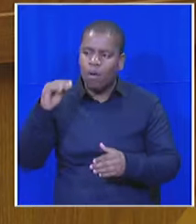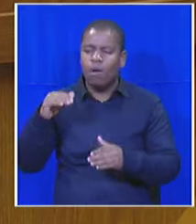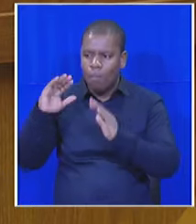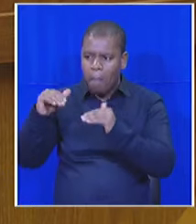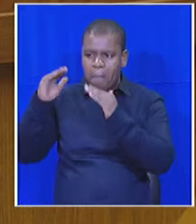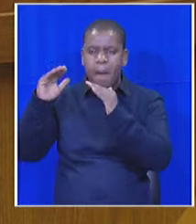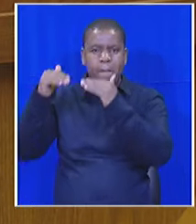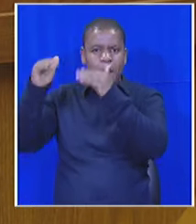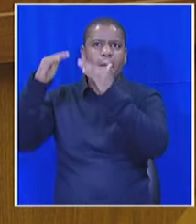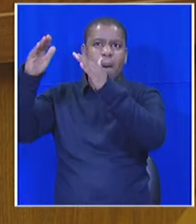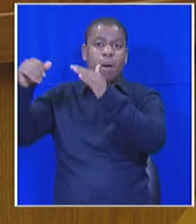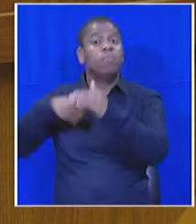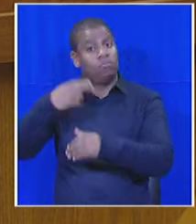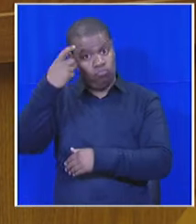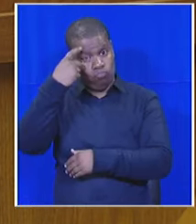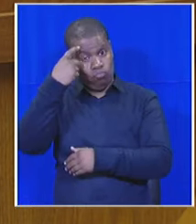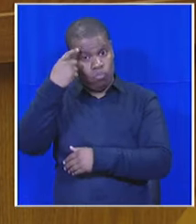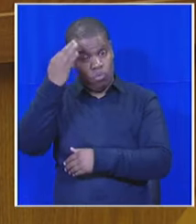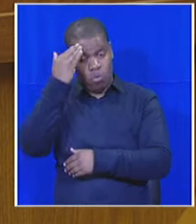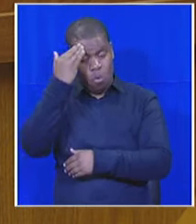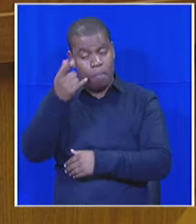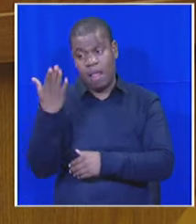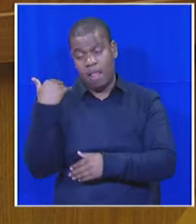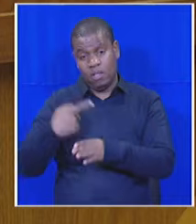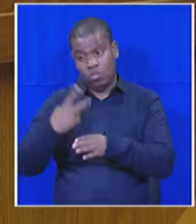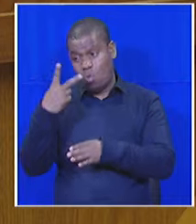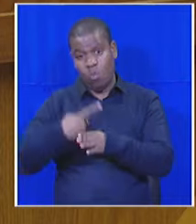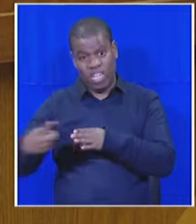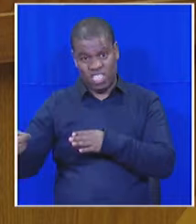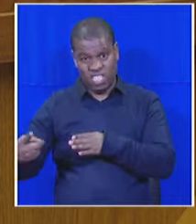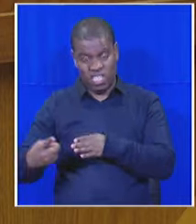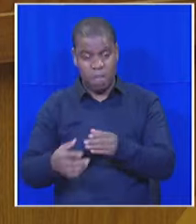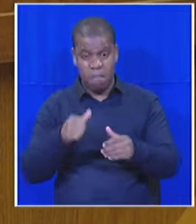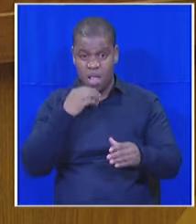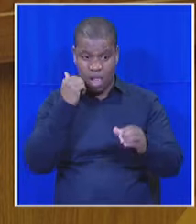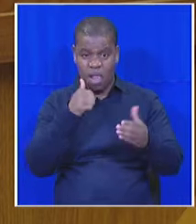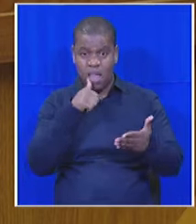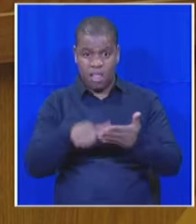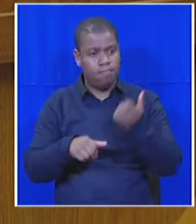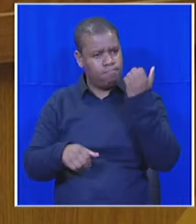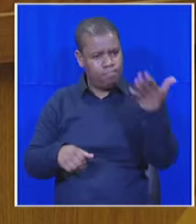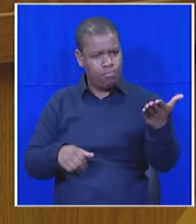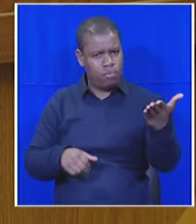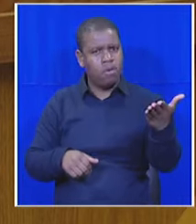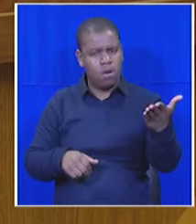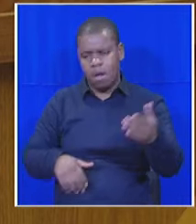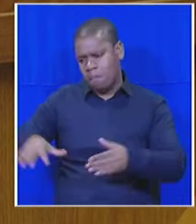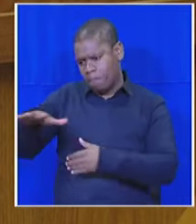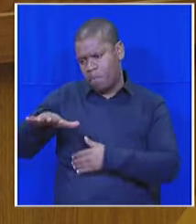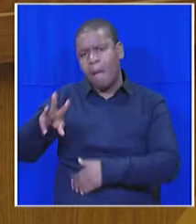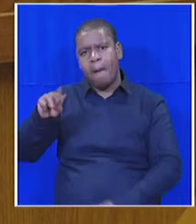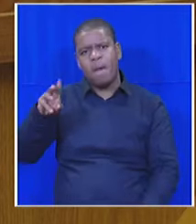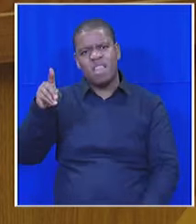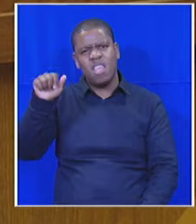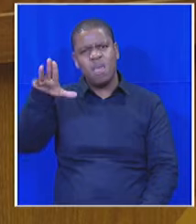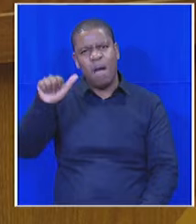you know I wrote you a letter 2 weeks ago. I'm still expecting your reply. Madeira Station in Mtata. 2